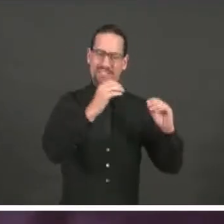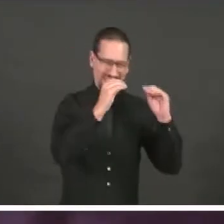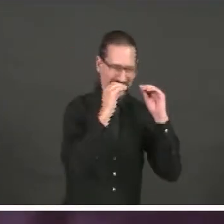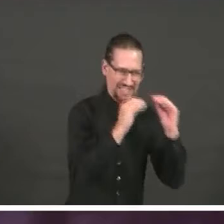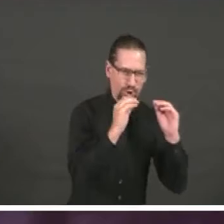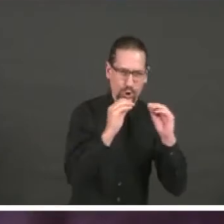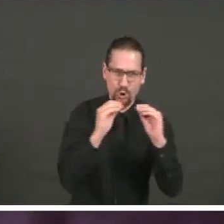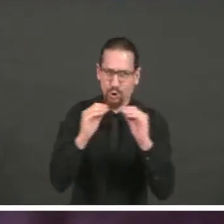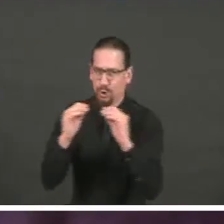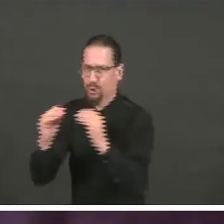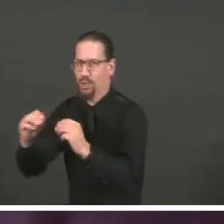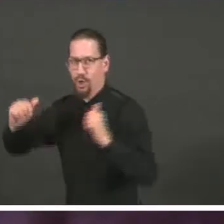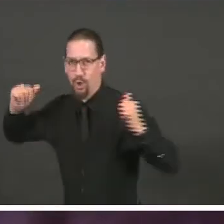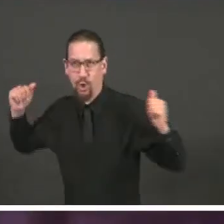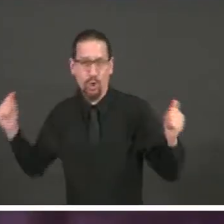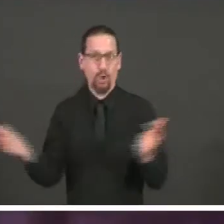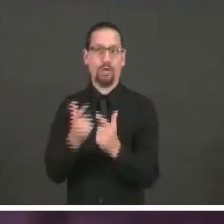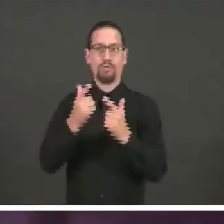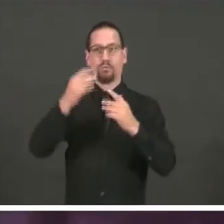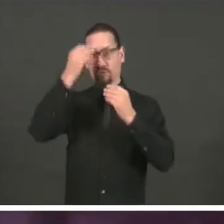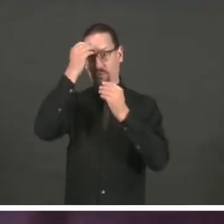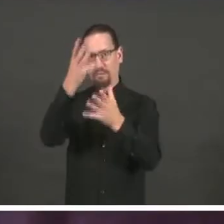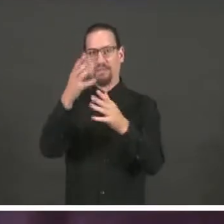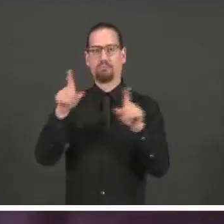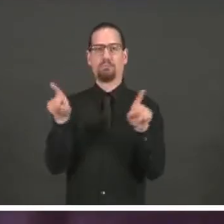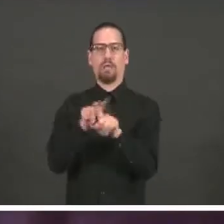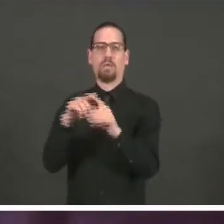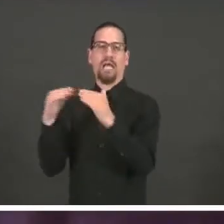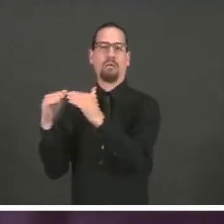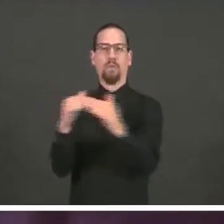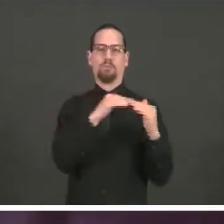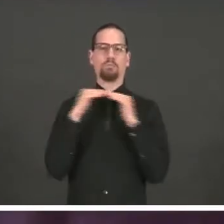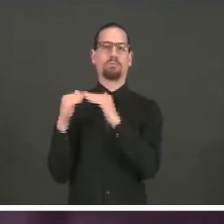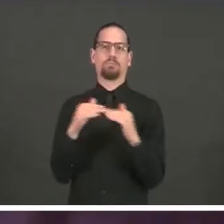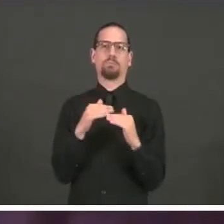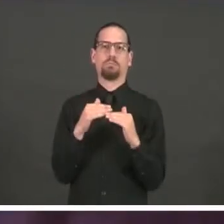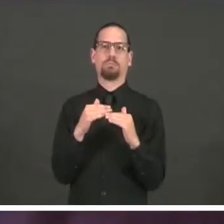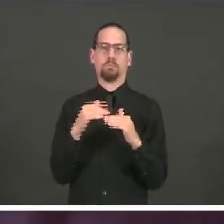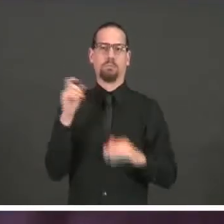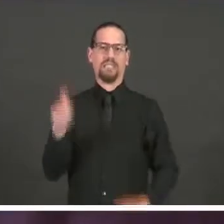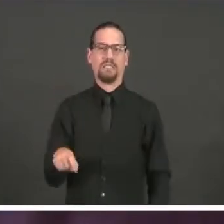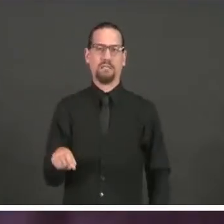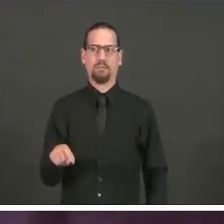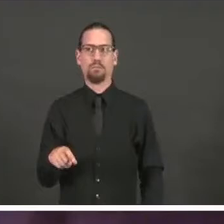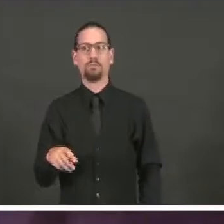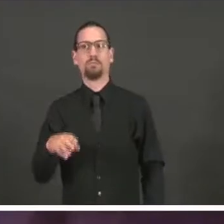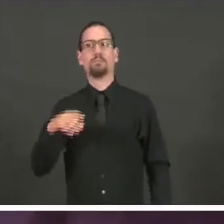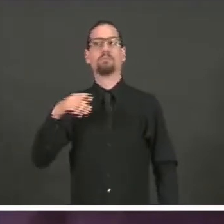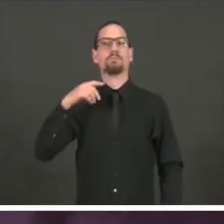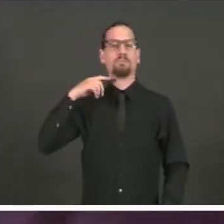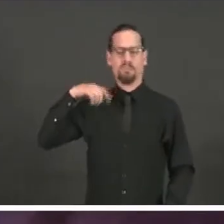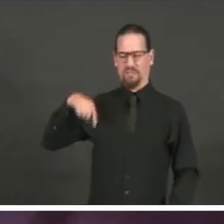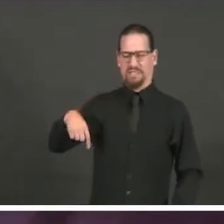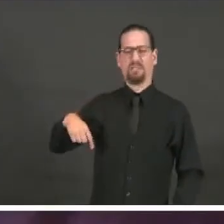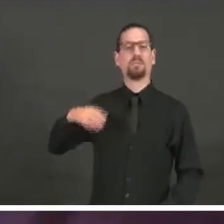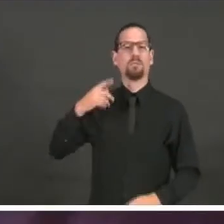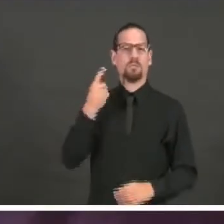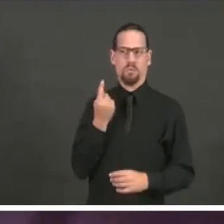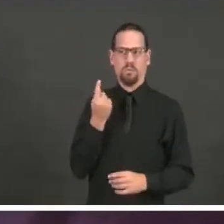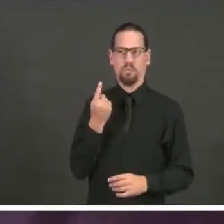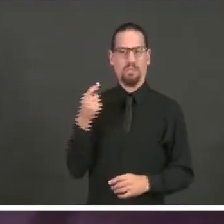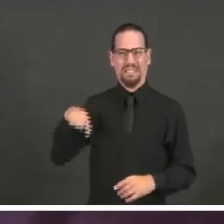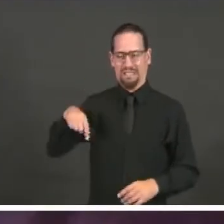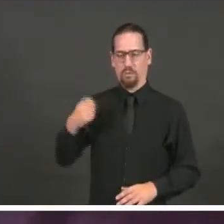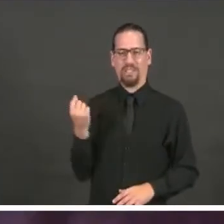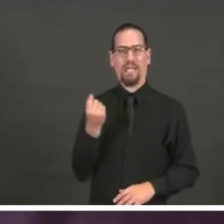to engage. We hear you, we want to move forward. We've had a meeting this Saturday. We have materials, resources